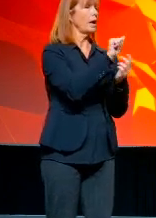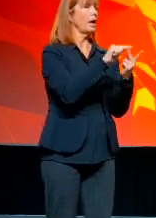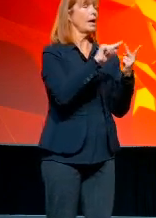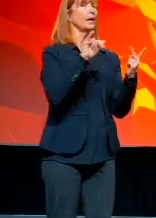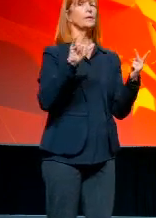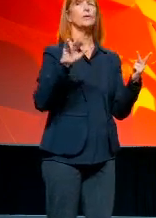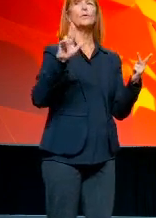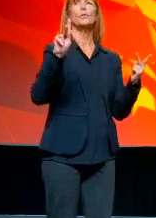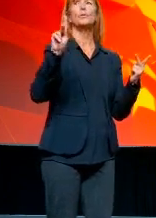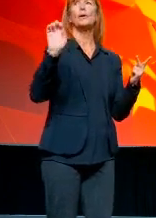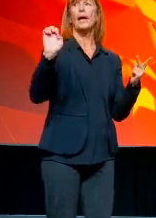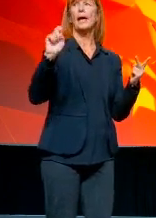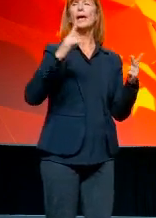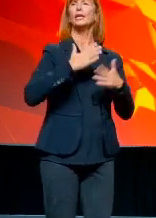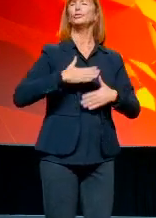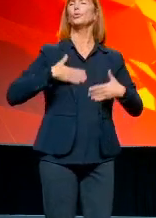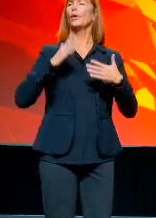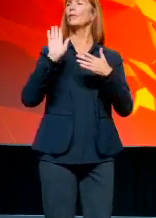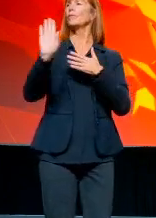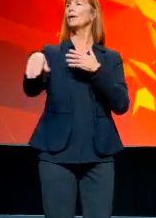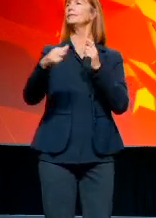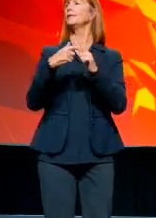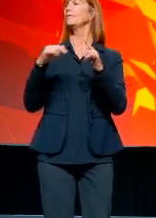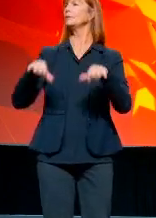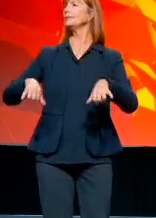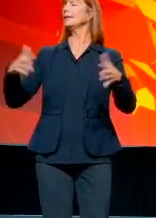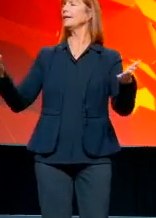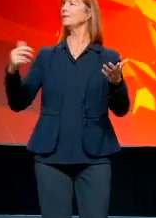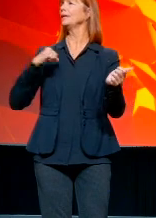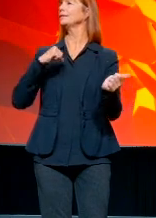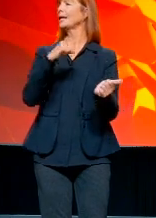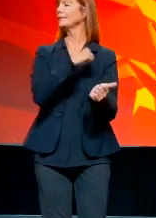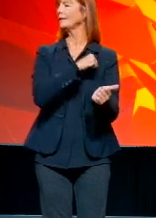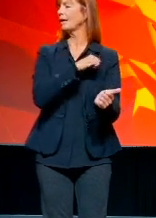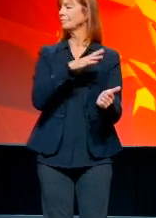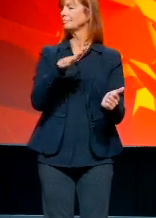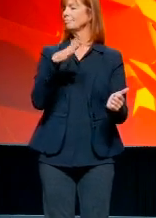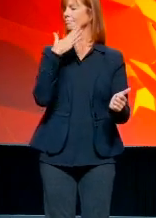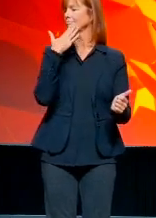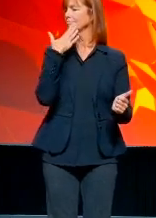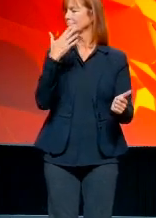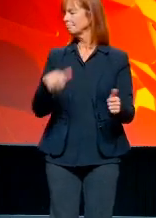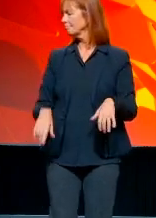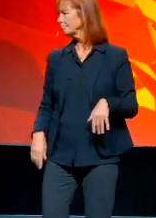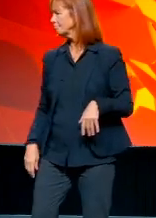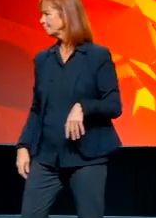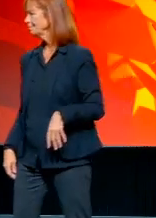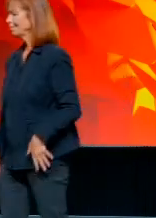And enjoy the rest of your stay here in Atlanta and the SC24 conference. Thank you.